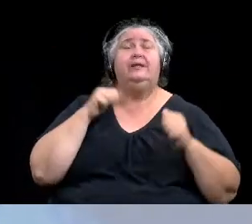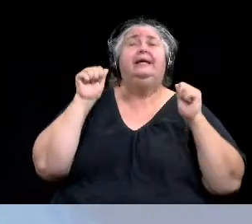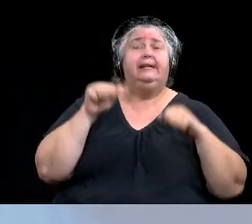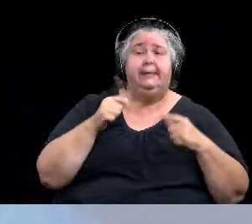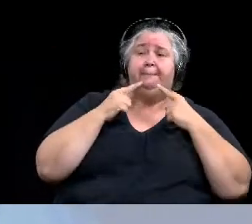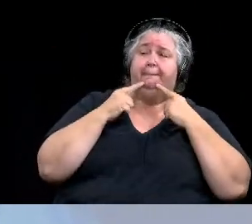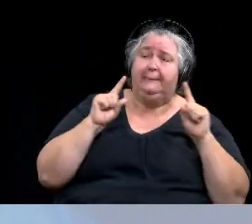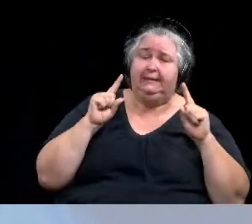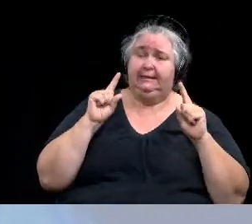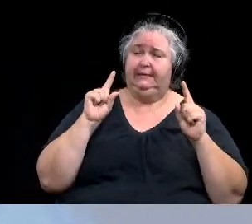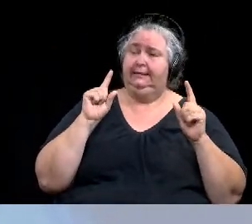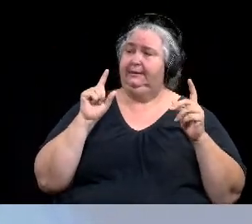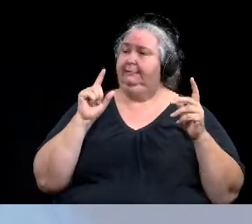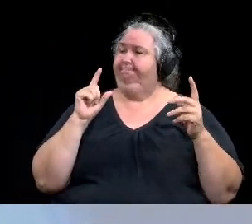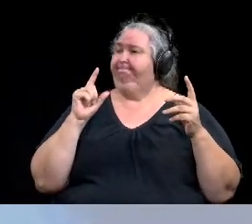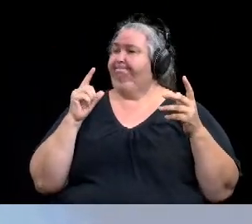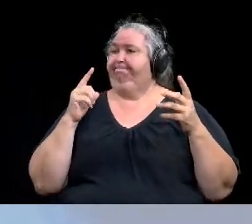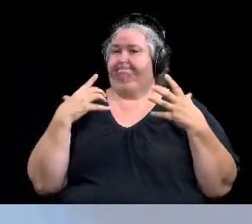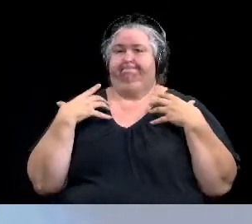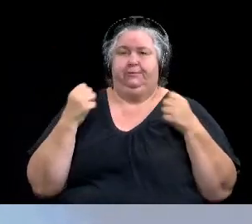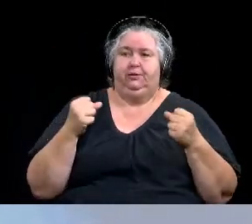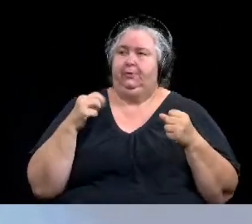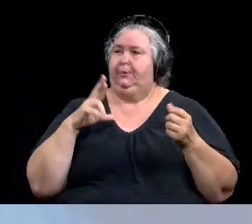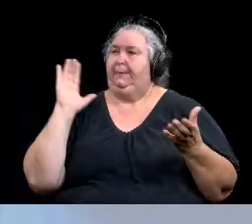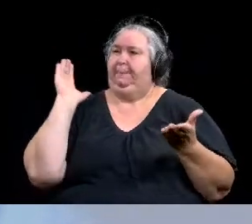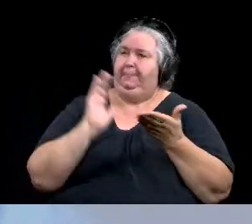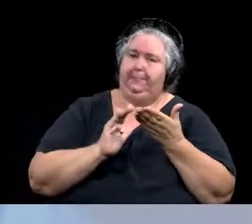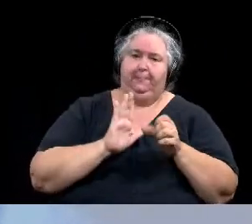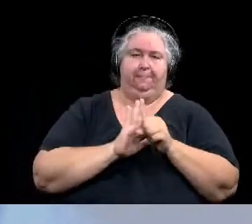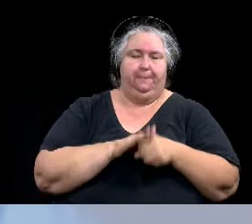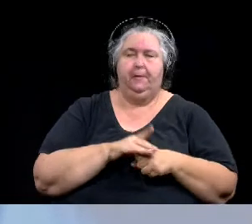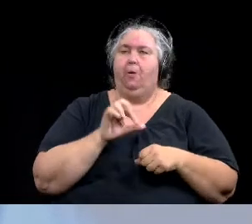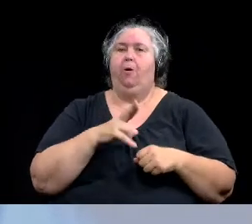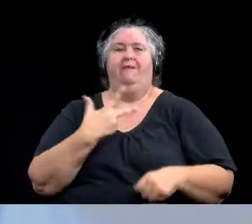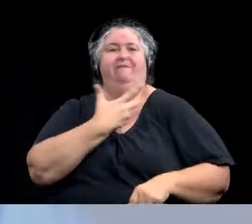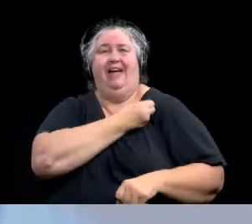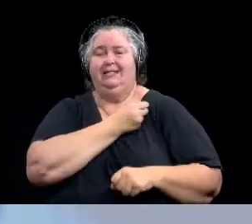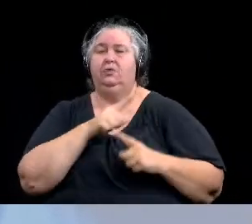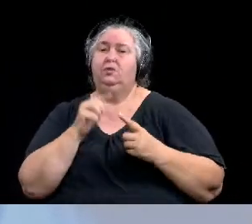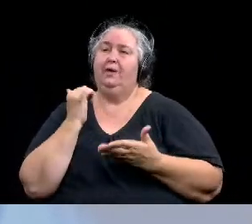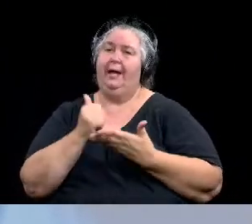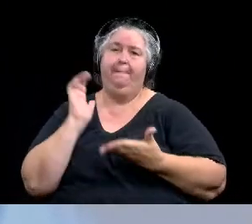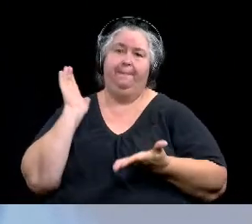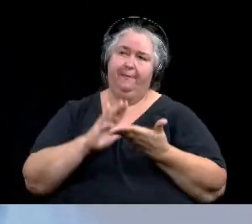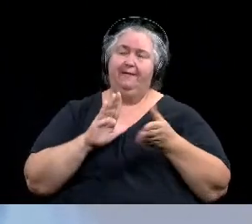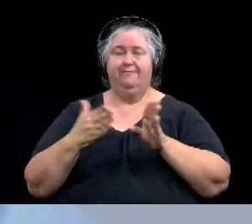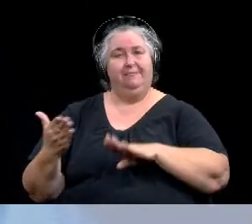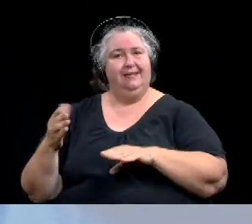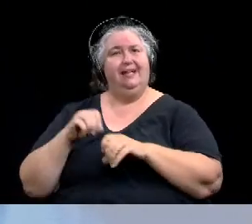or a vaccine for this disease and we can show that it works and reduce mortality and morbidity in our community.